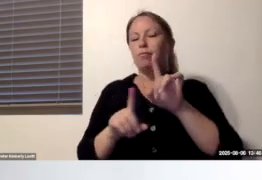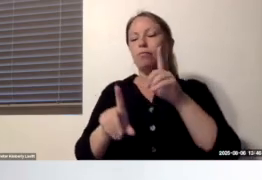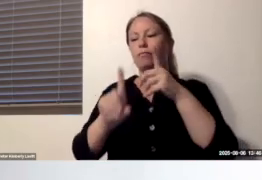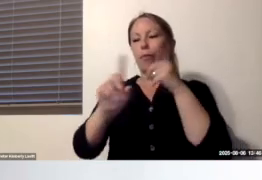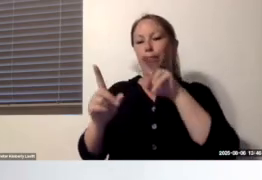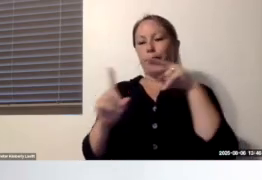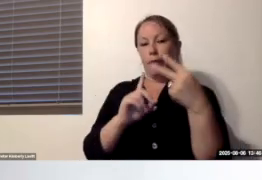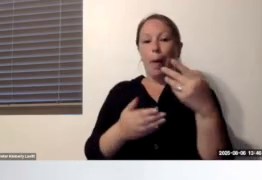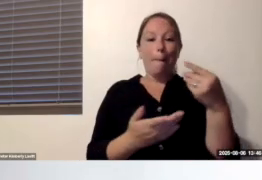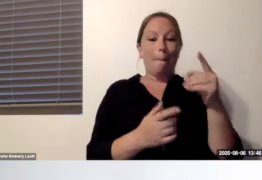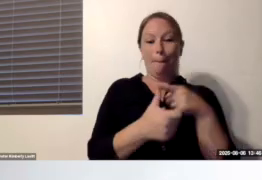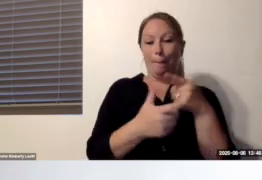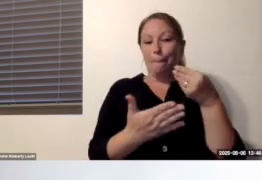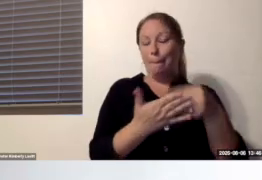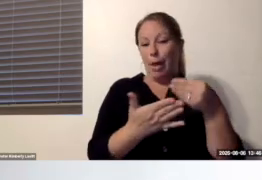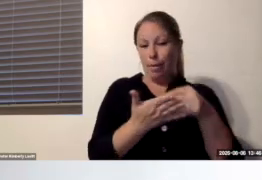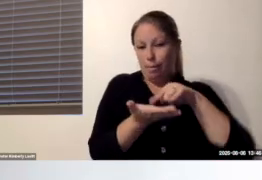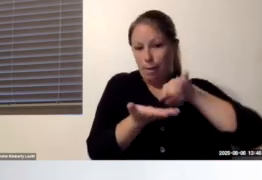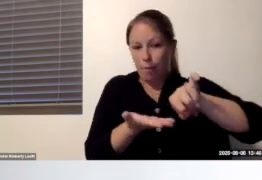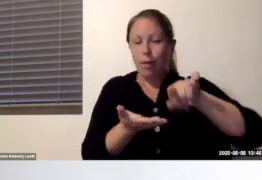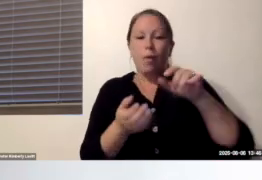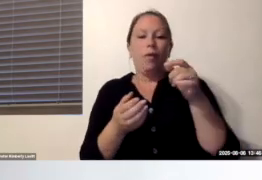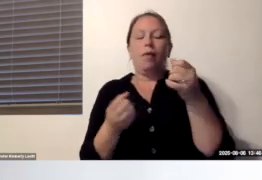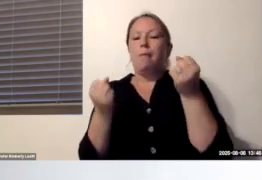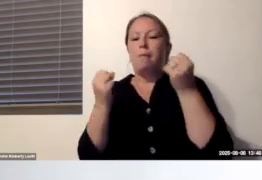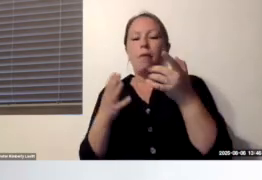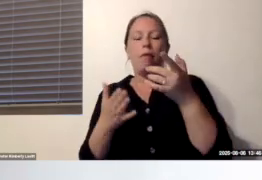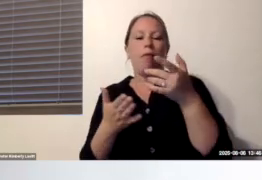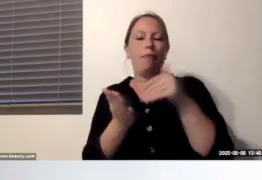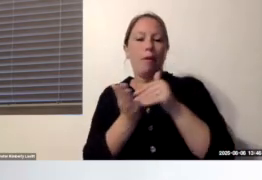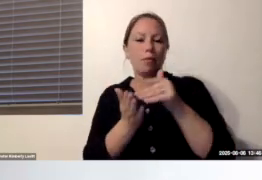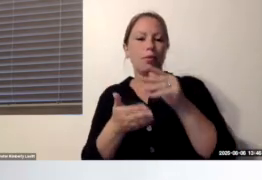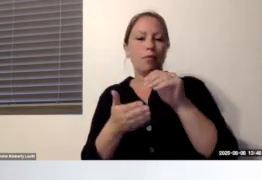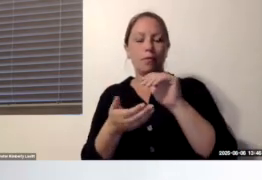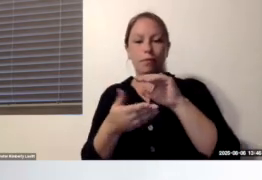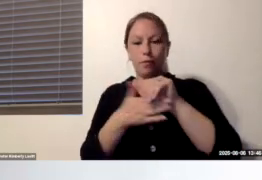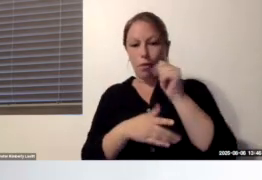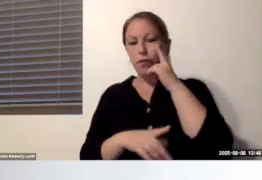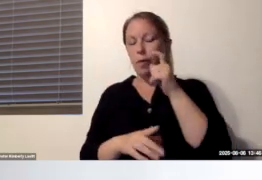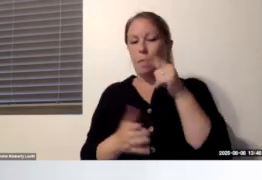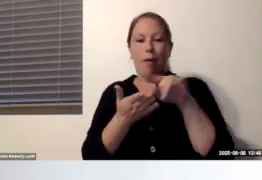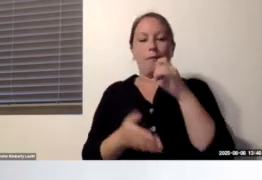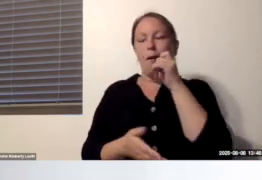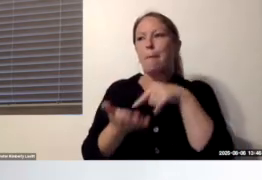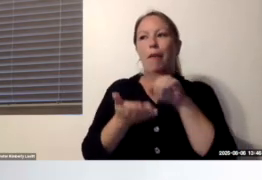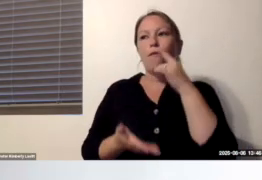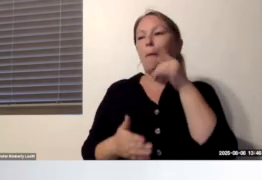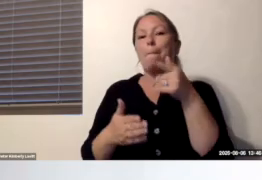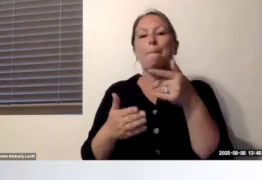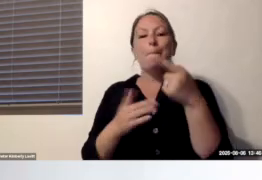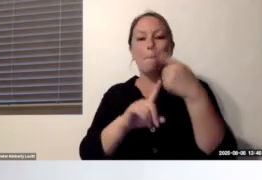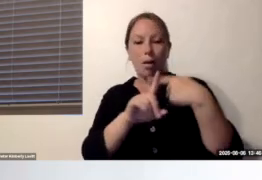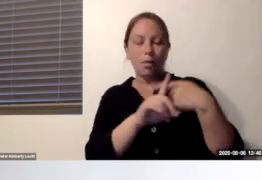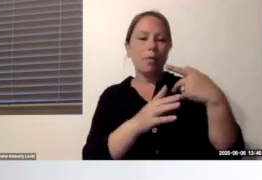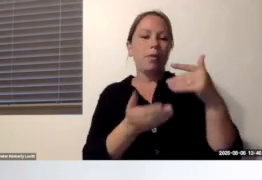payment. We have been owed hundreds of thousands of dollars by some of the programs that aren't paid for months. And as a small